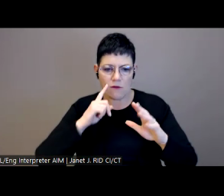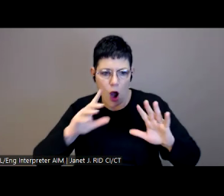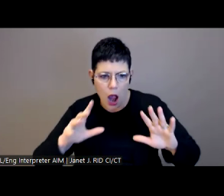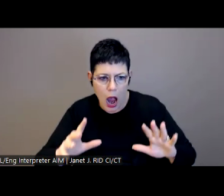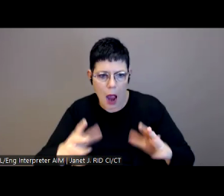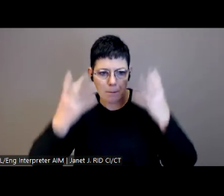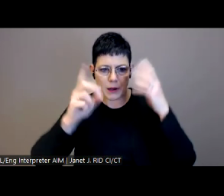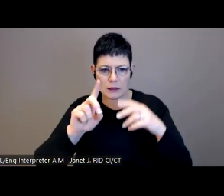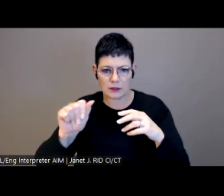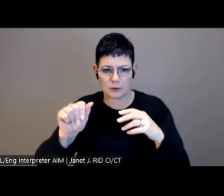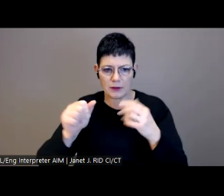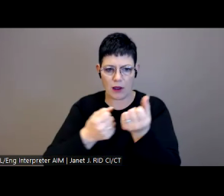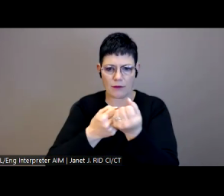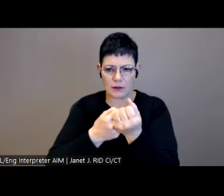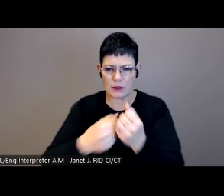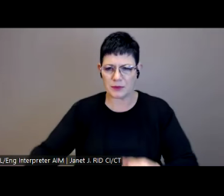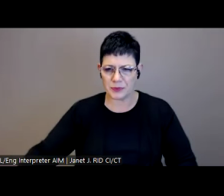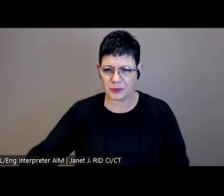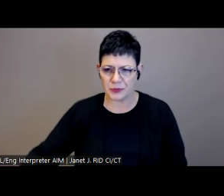advocacy.